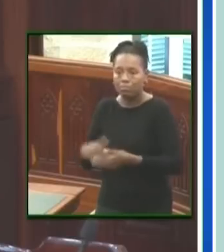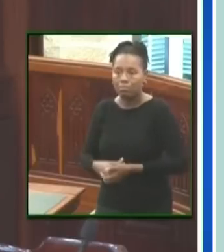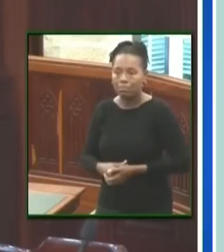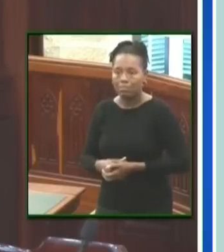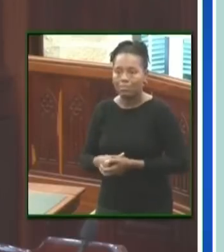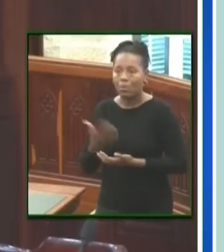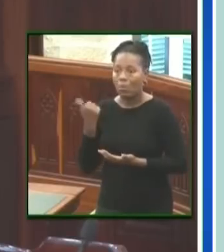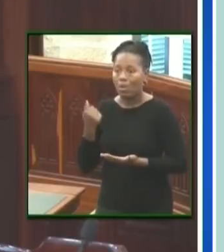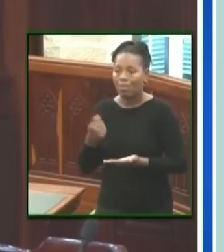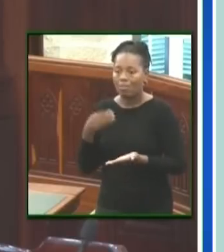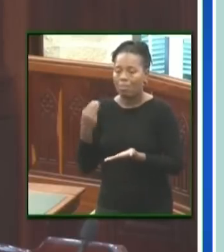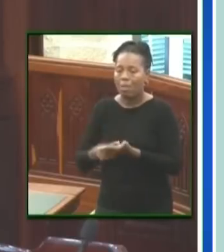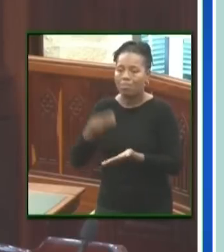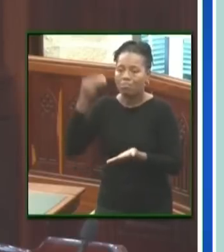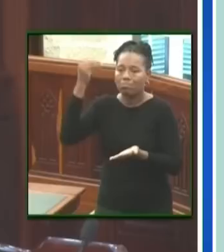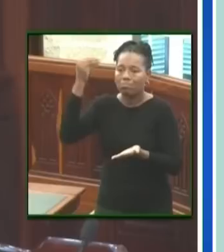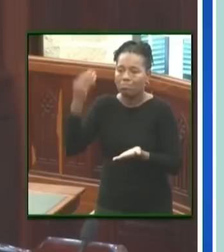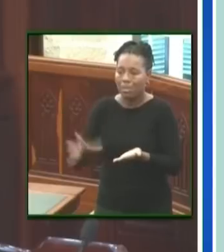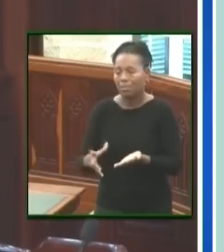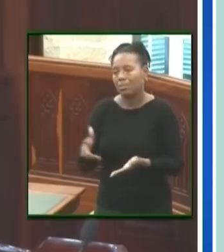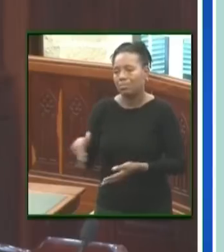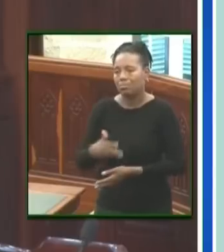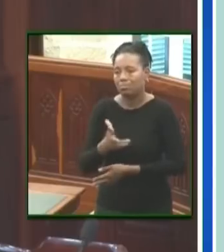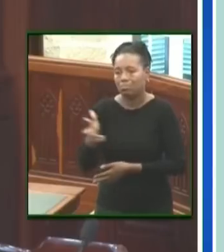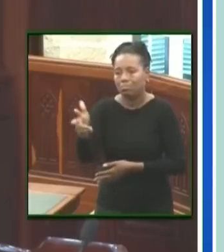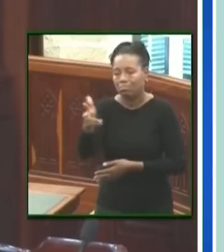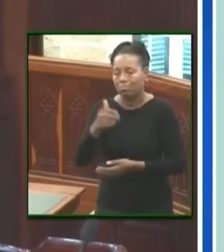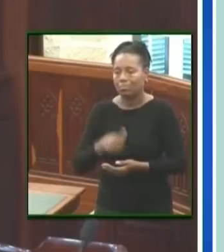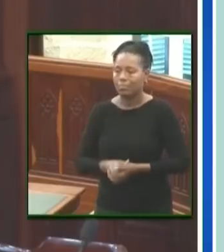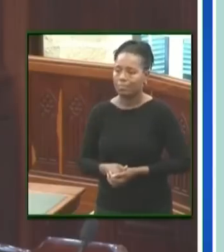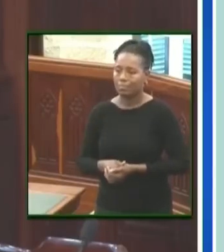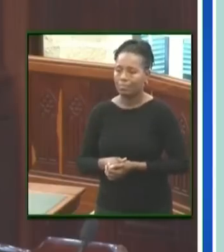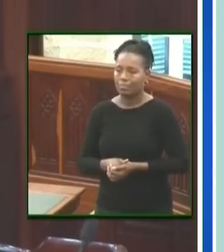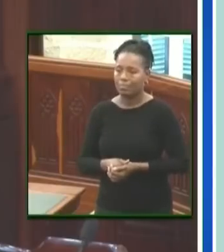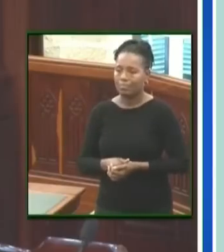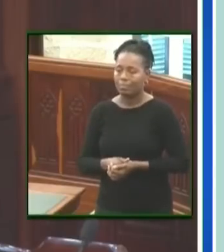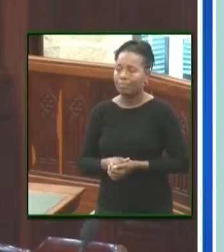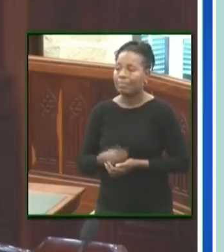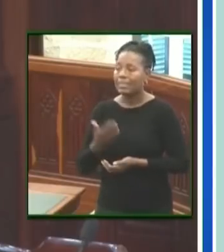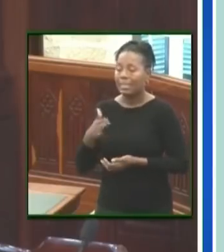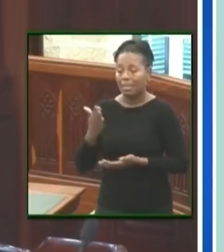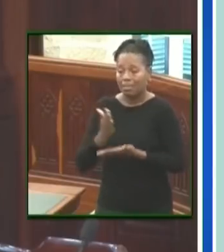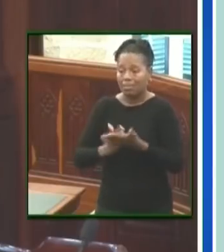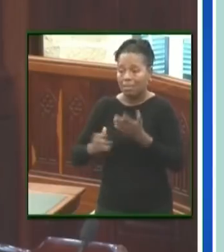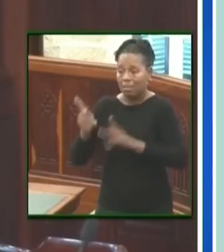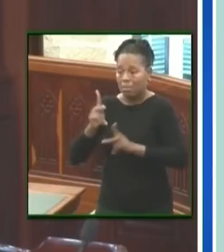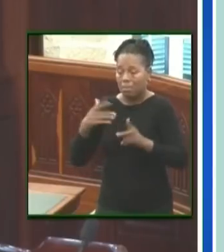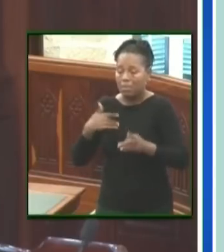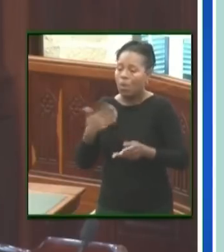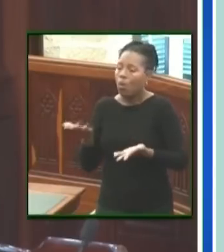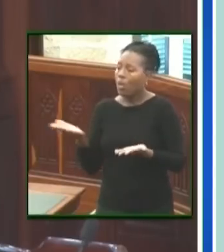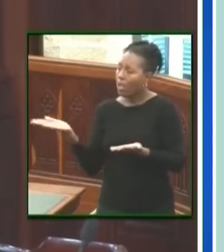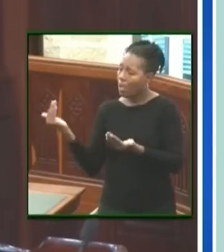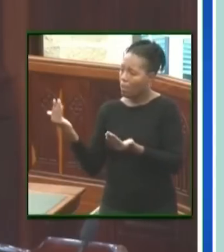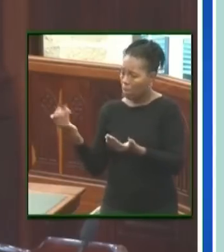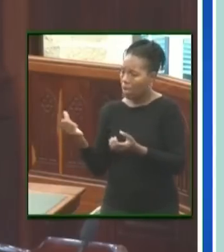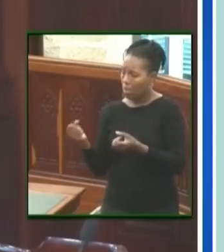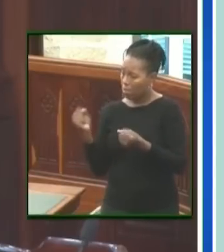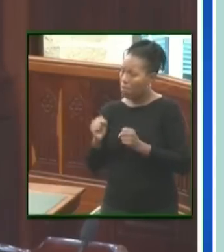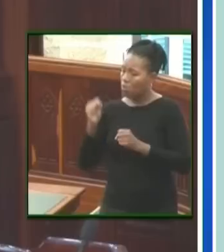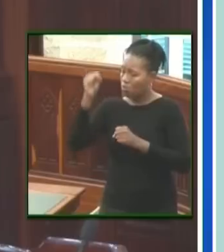costly. And in their case, they may have the fortune of people who may be willing to provide them a ride here and there, but many people